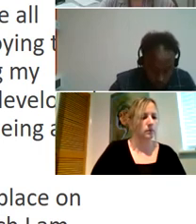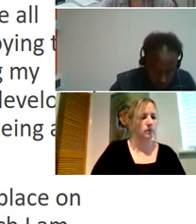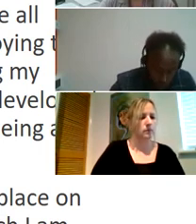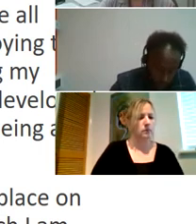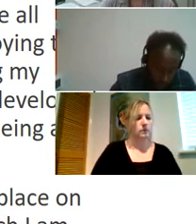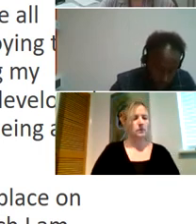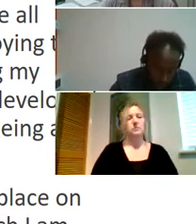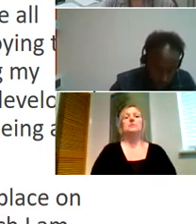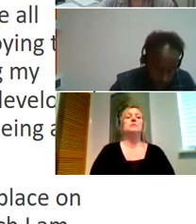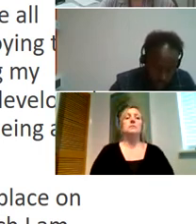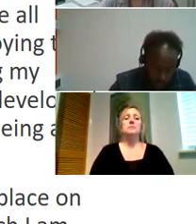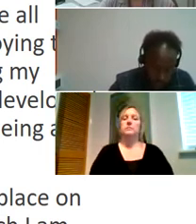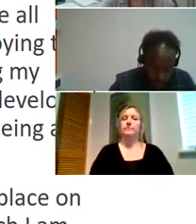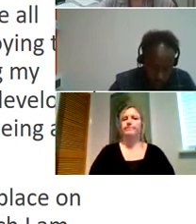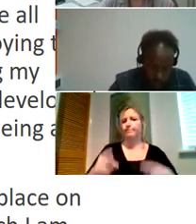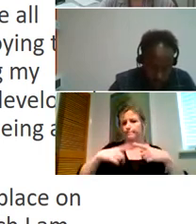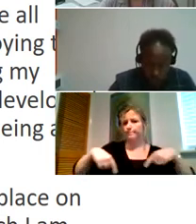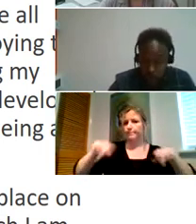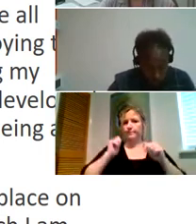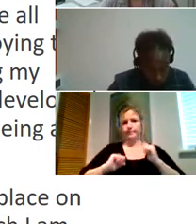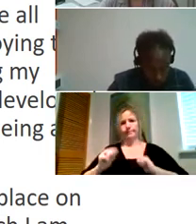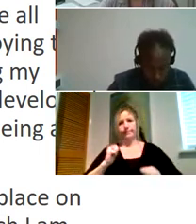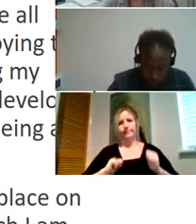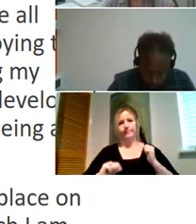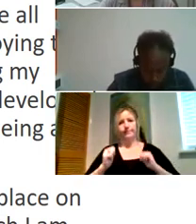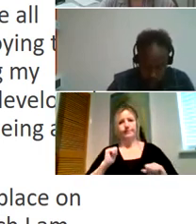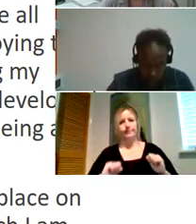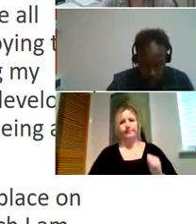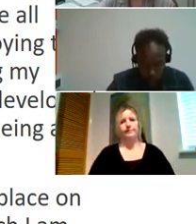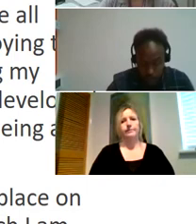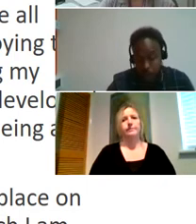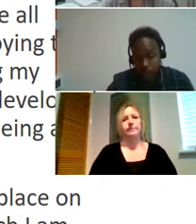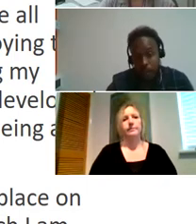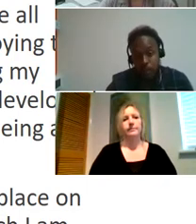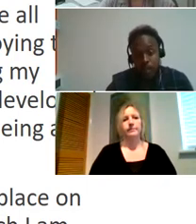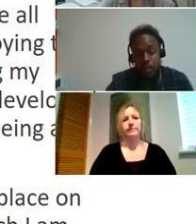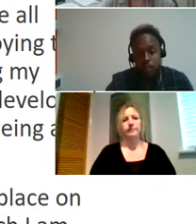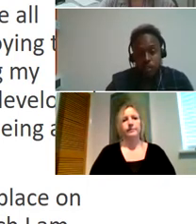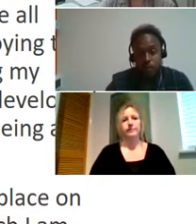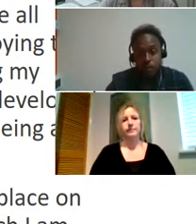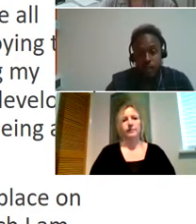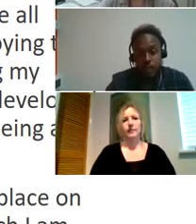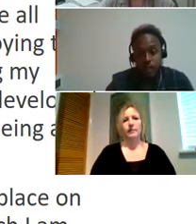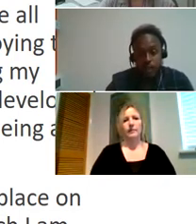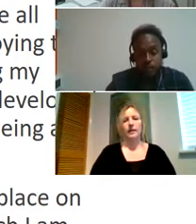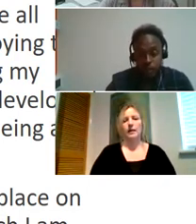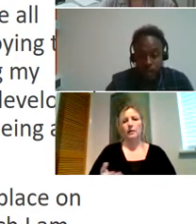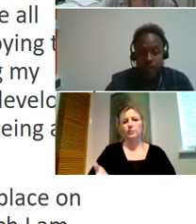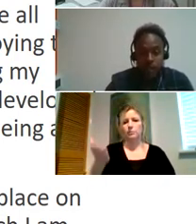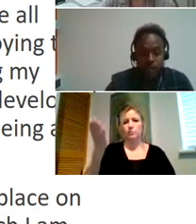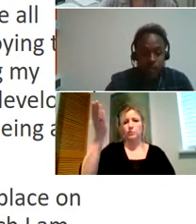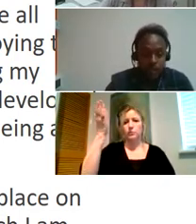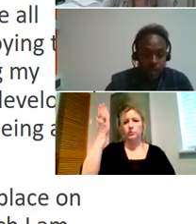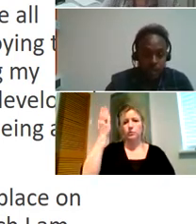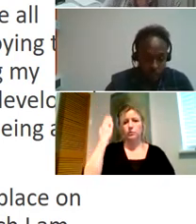do, and first impression surveys that we have carried out showed a very